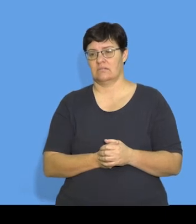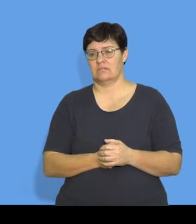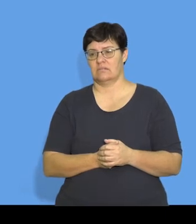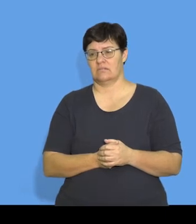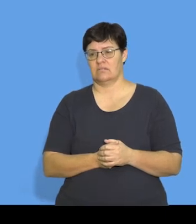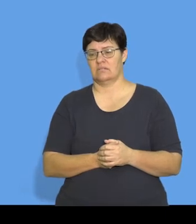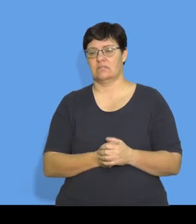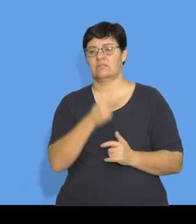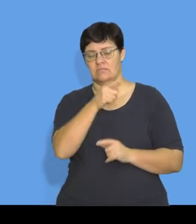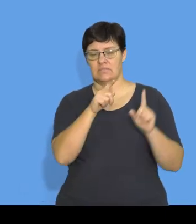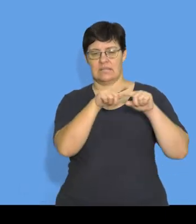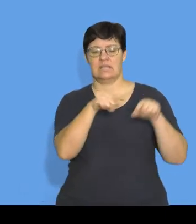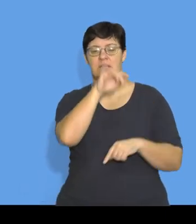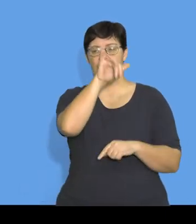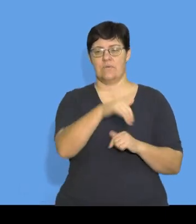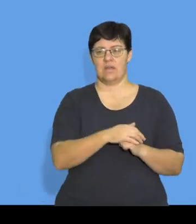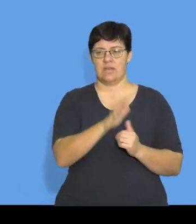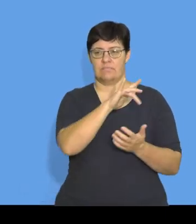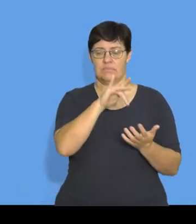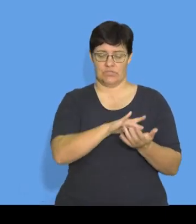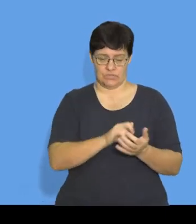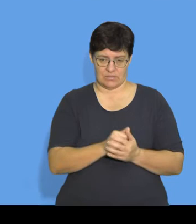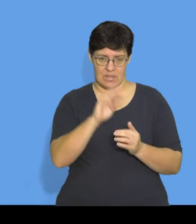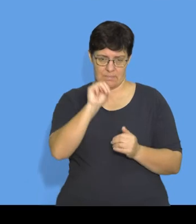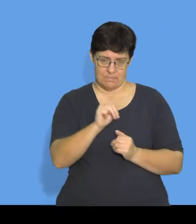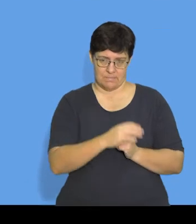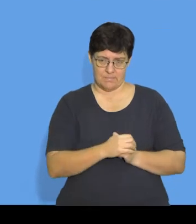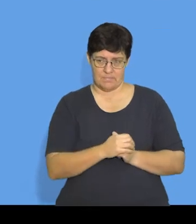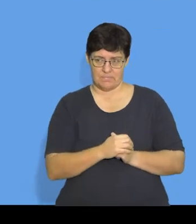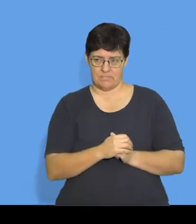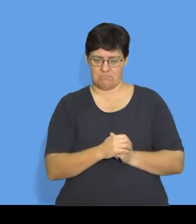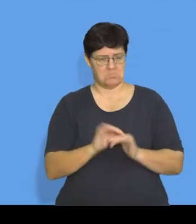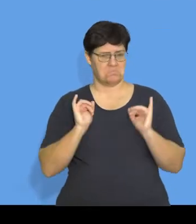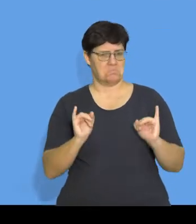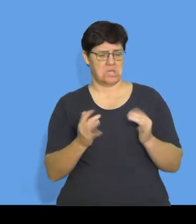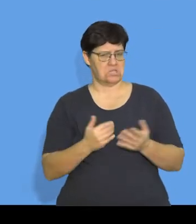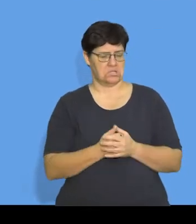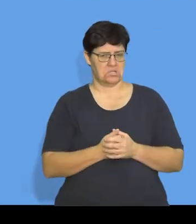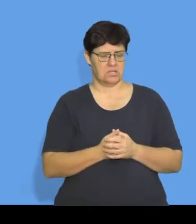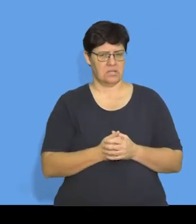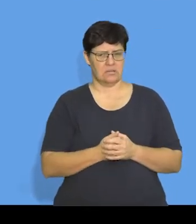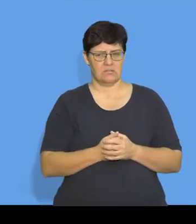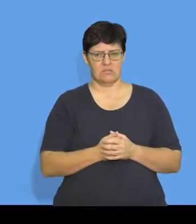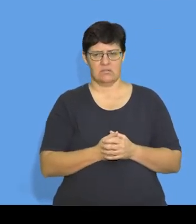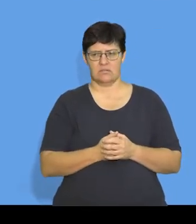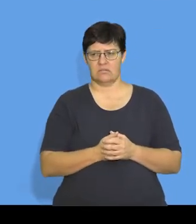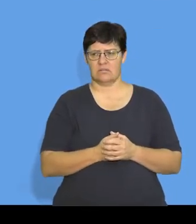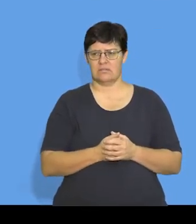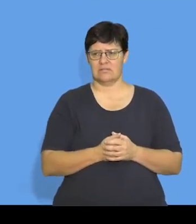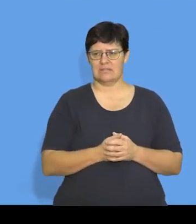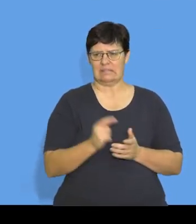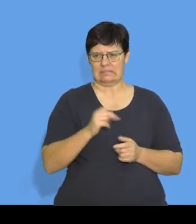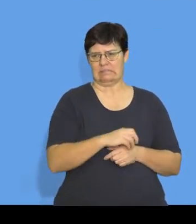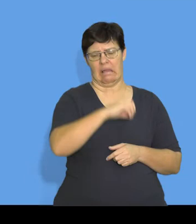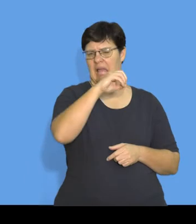is position. So that's not so bad. I've probably drawn the second bounce a little too high, but